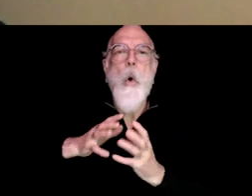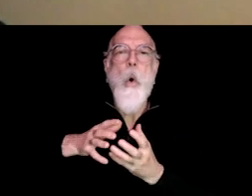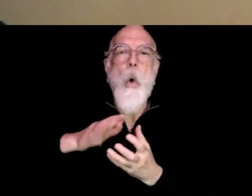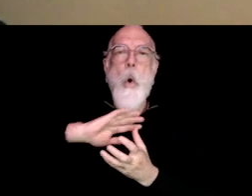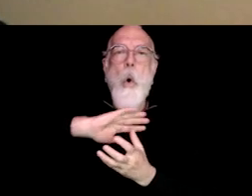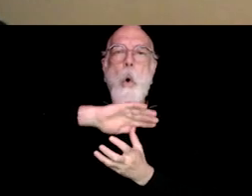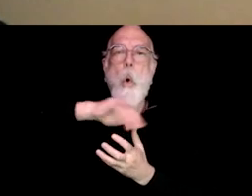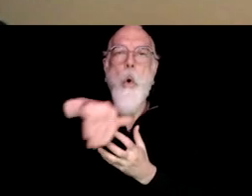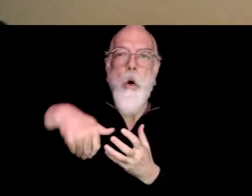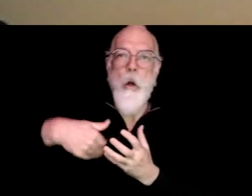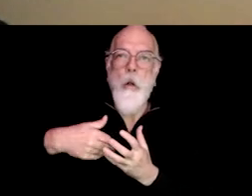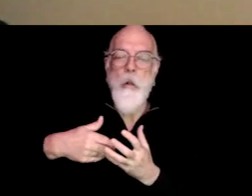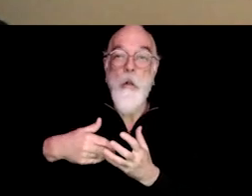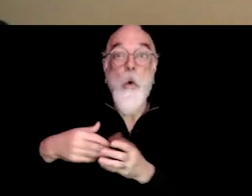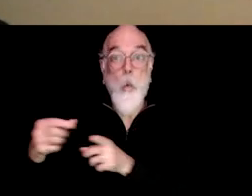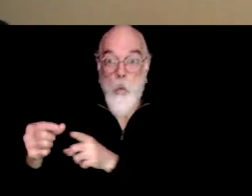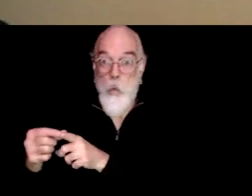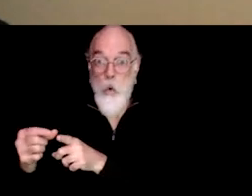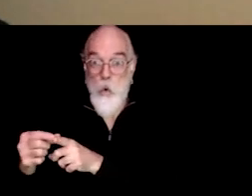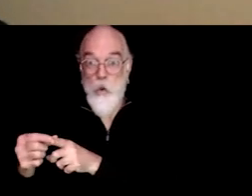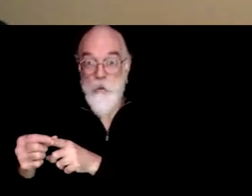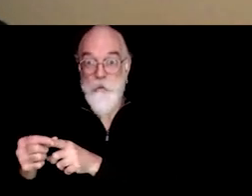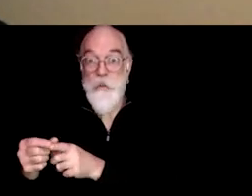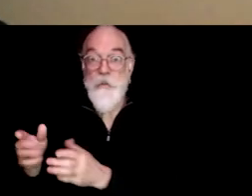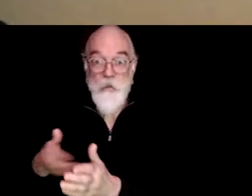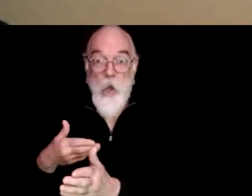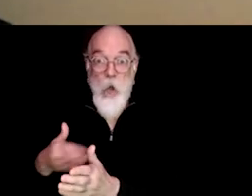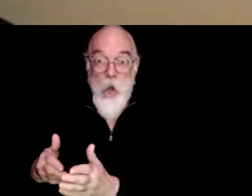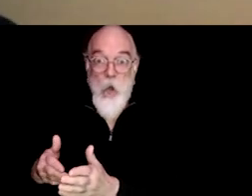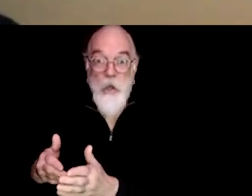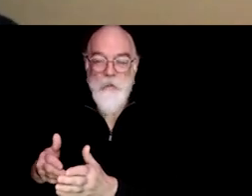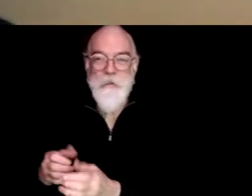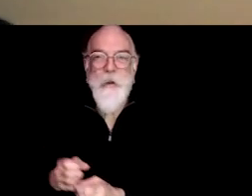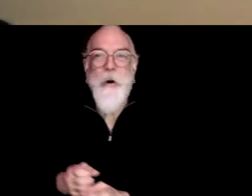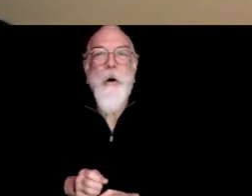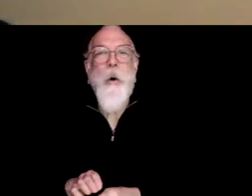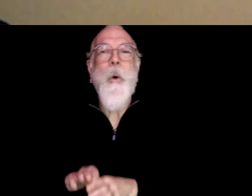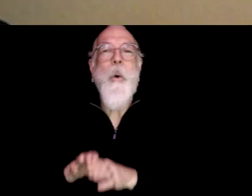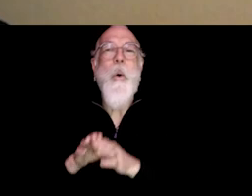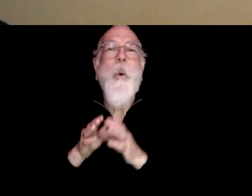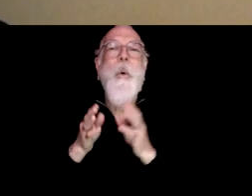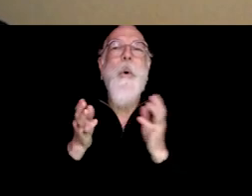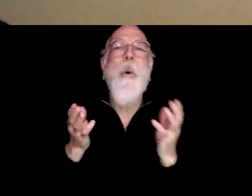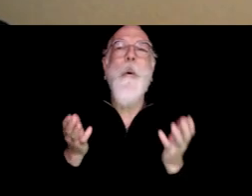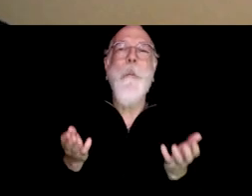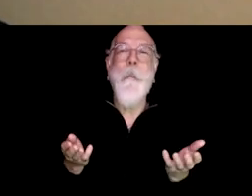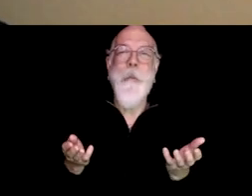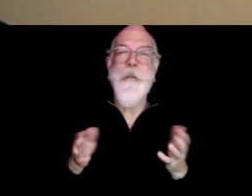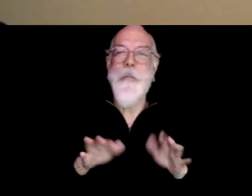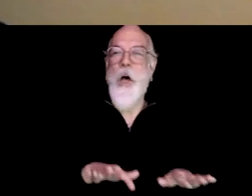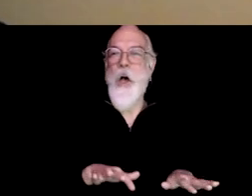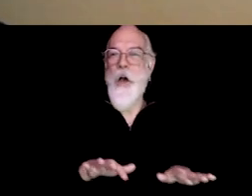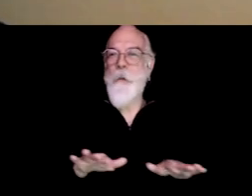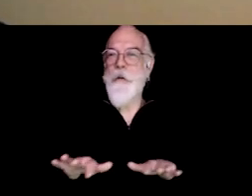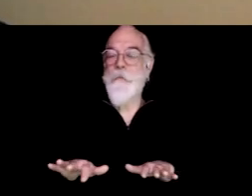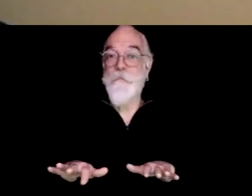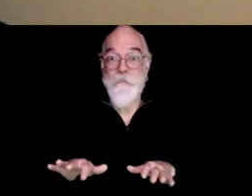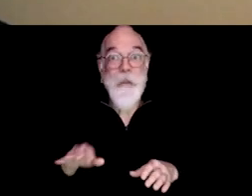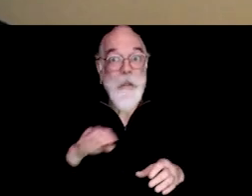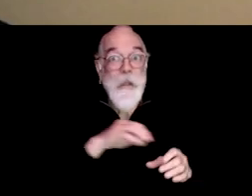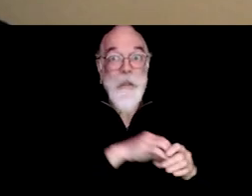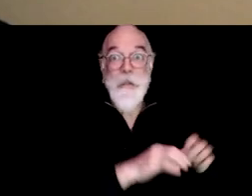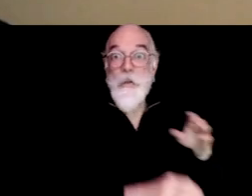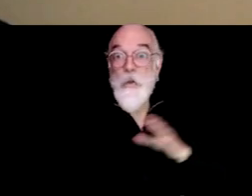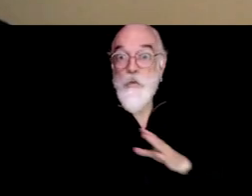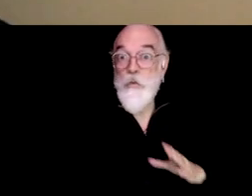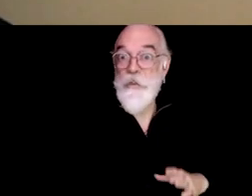songs have been a key to open that harmony. In Christianity, even in the creation story of